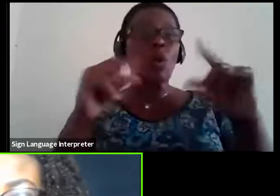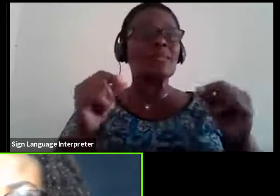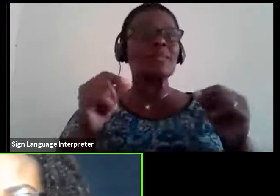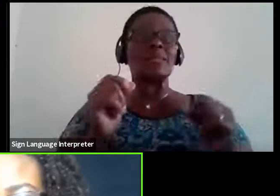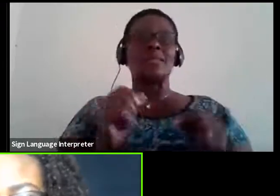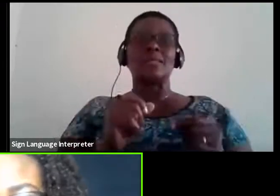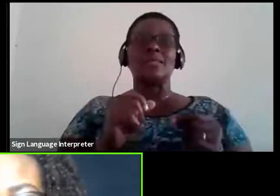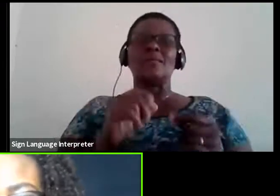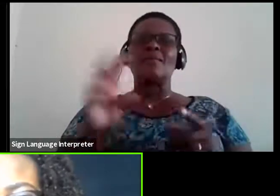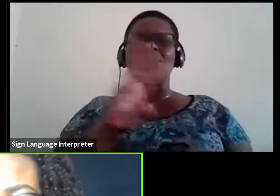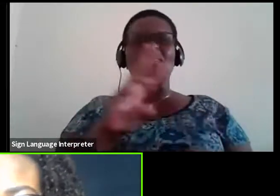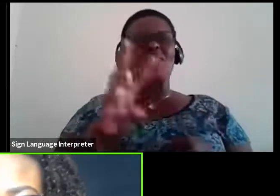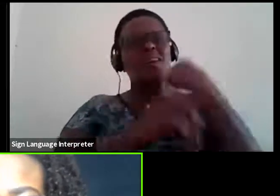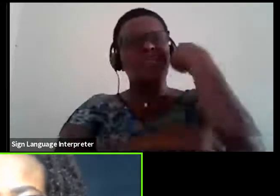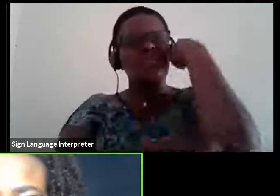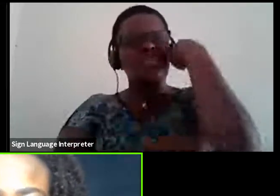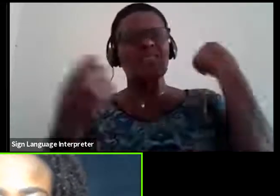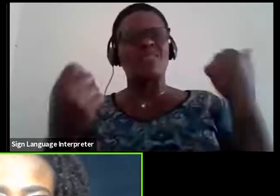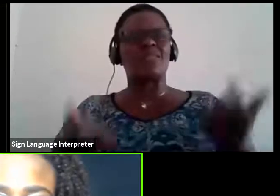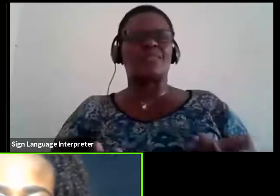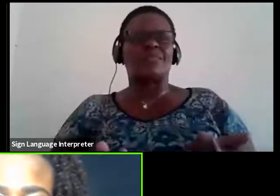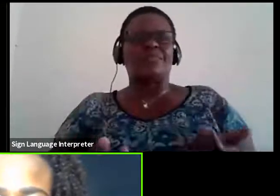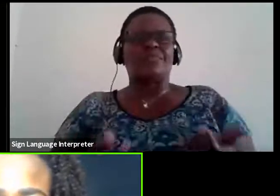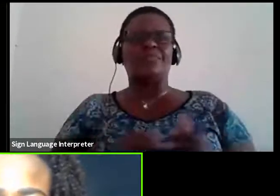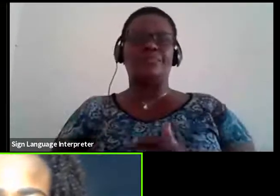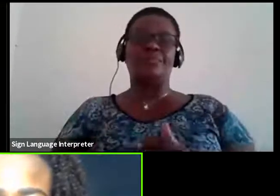digital security and hygiene.